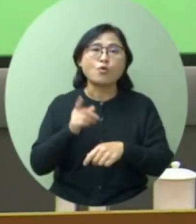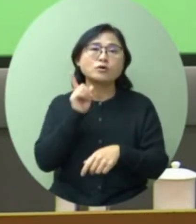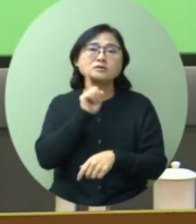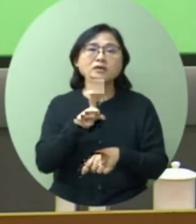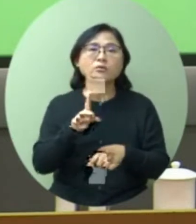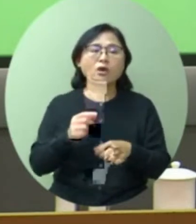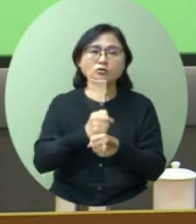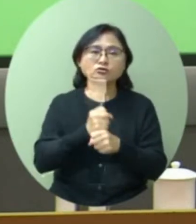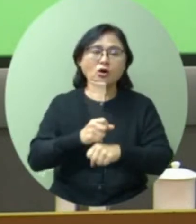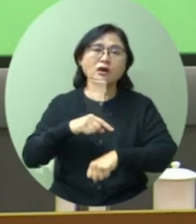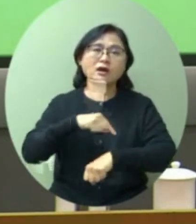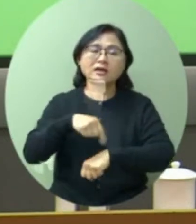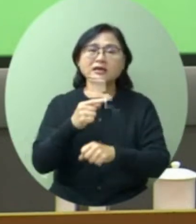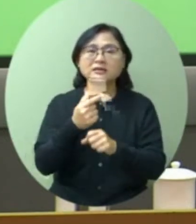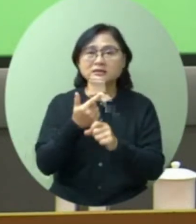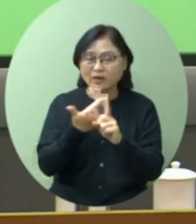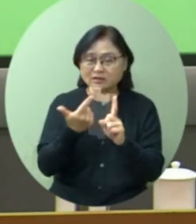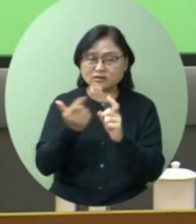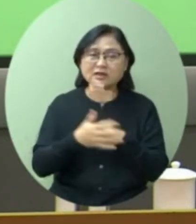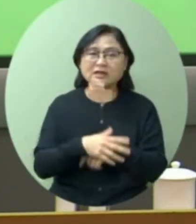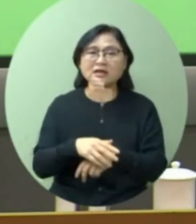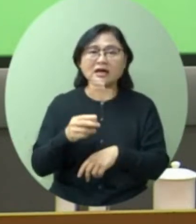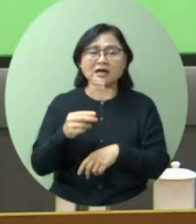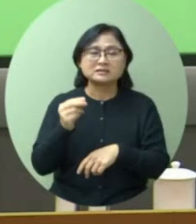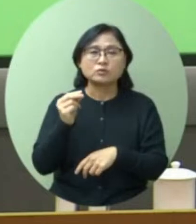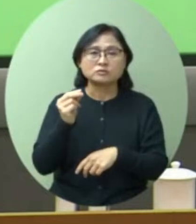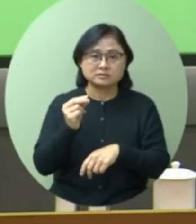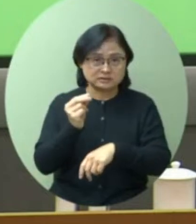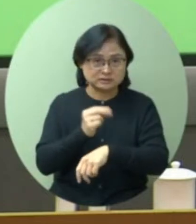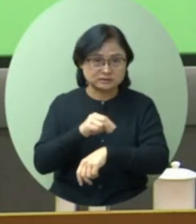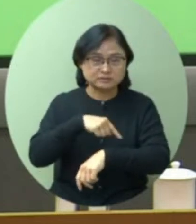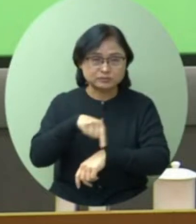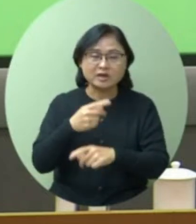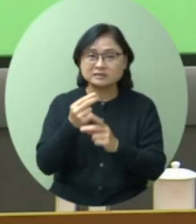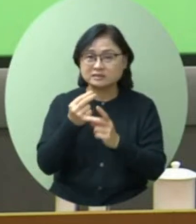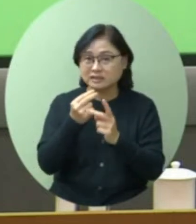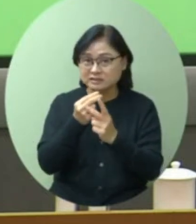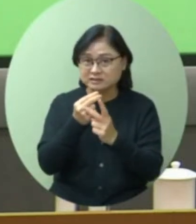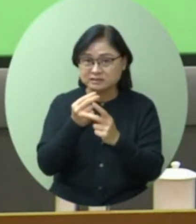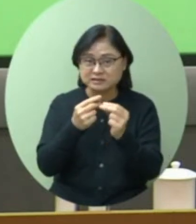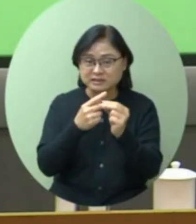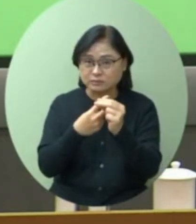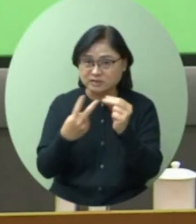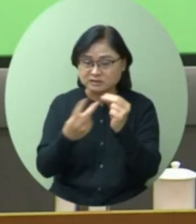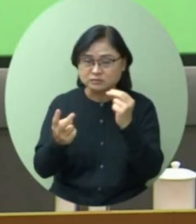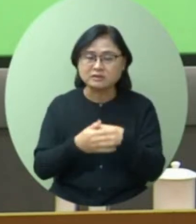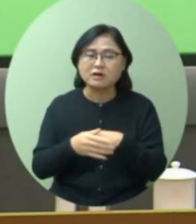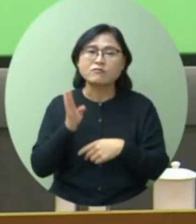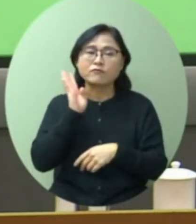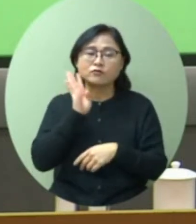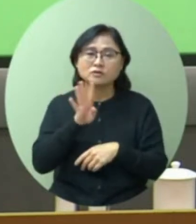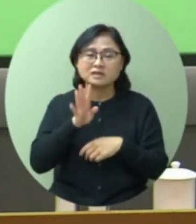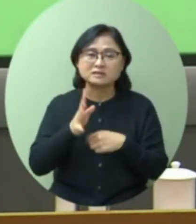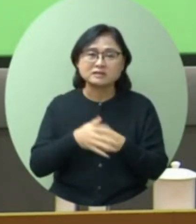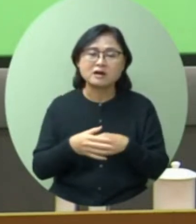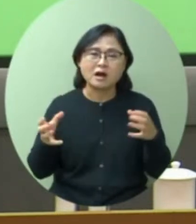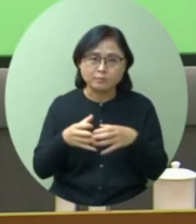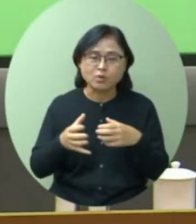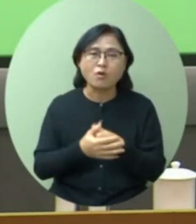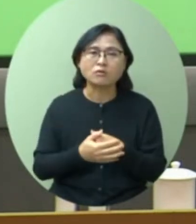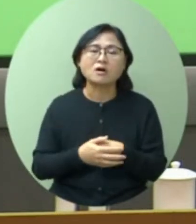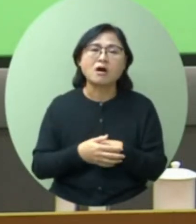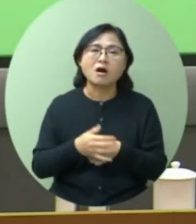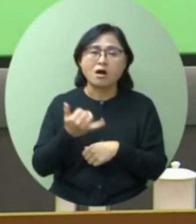the 418 requirement. In its place, we will see the 468 requirement, that